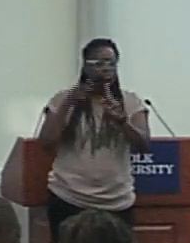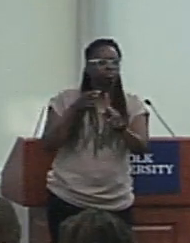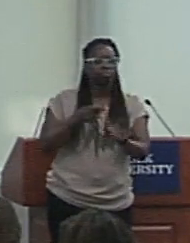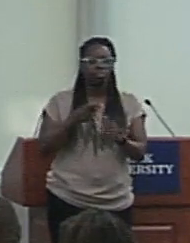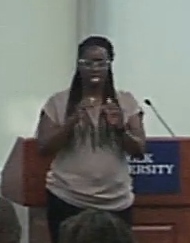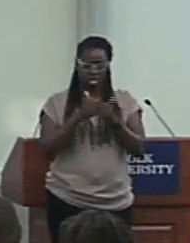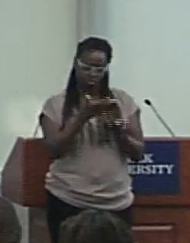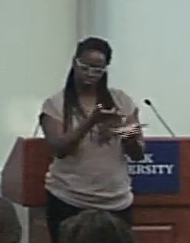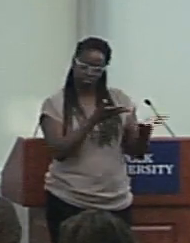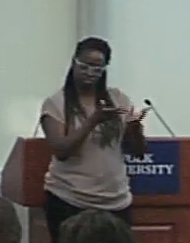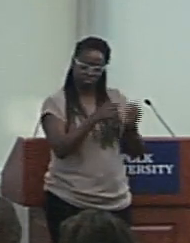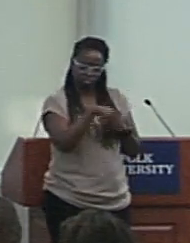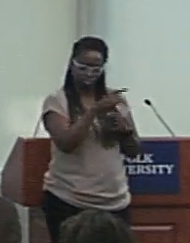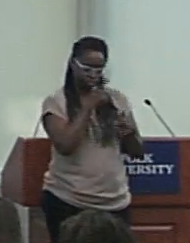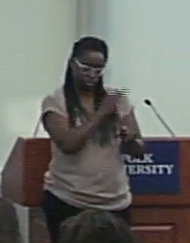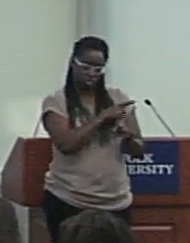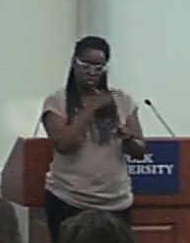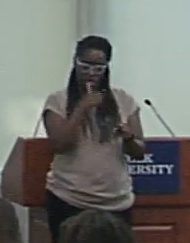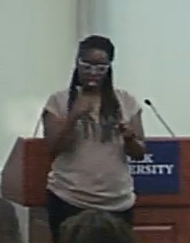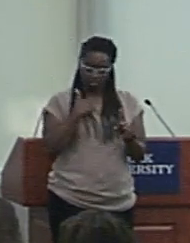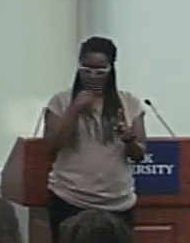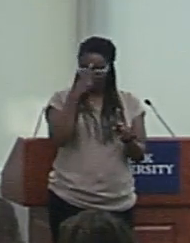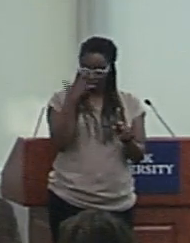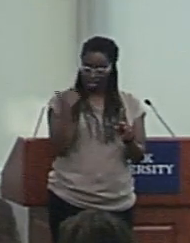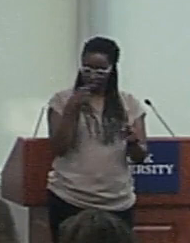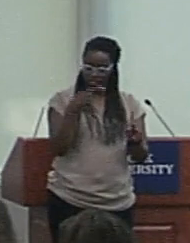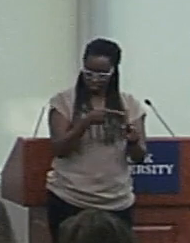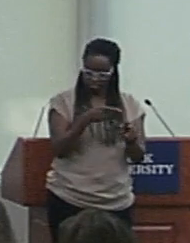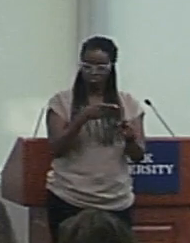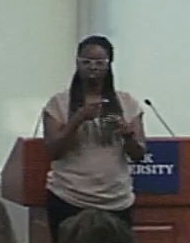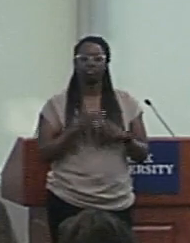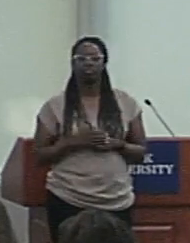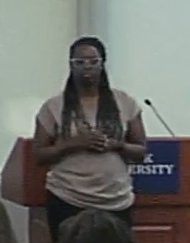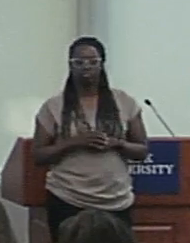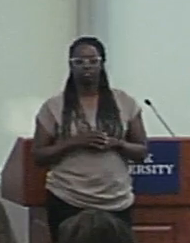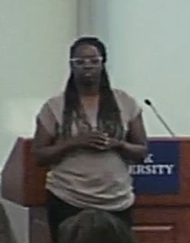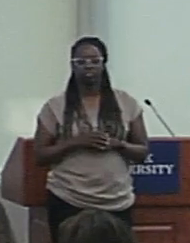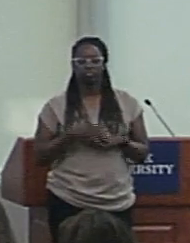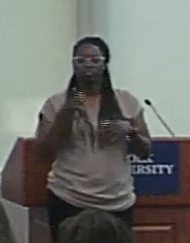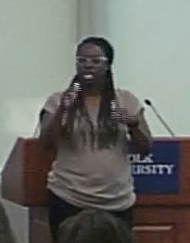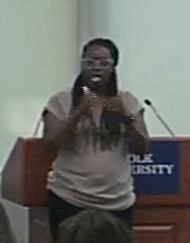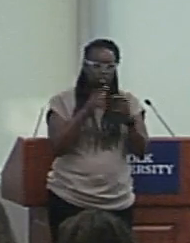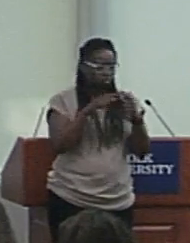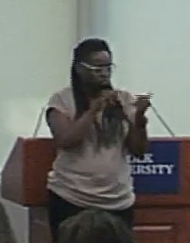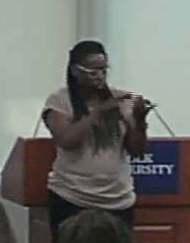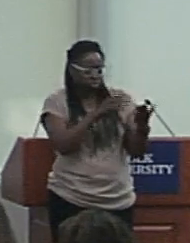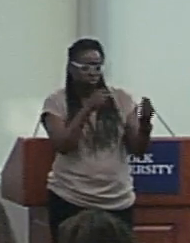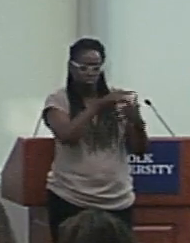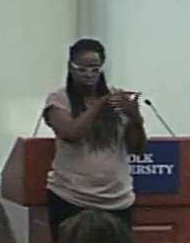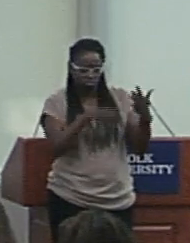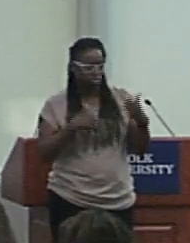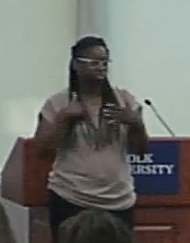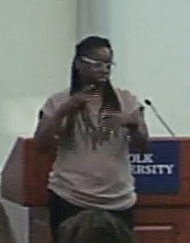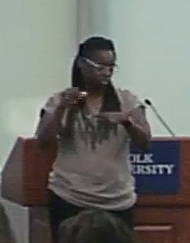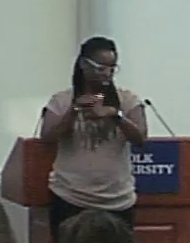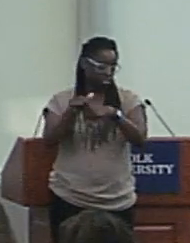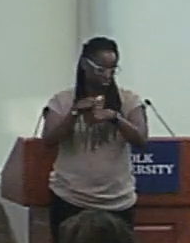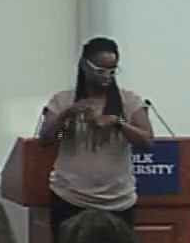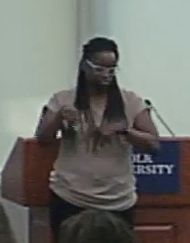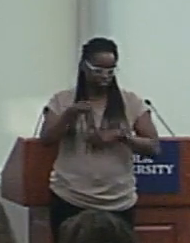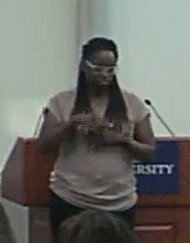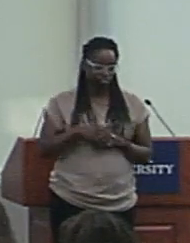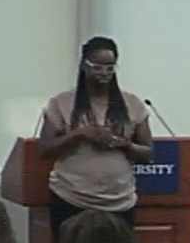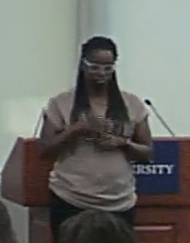with patients when they're going through certain episodes. So I think that perhaps that's what she's referring